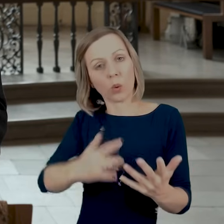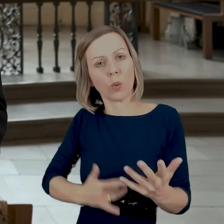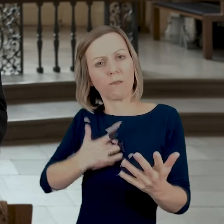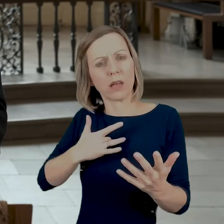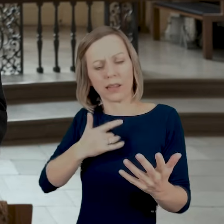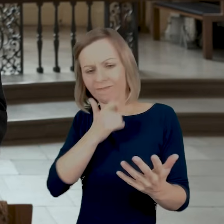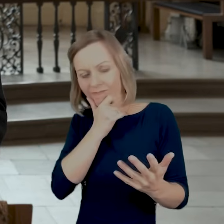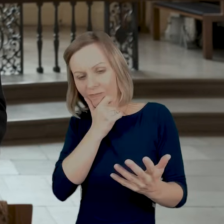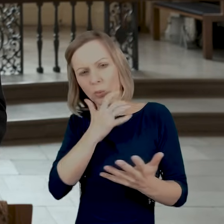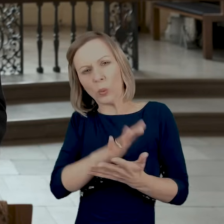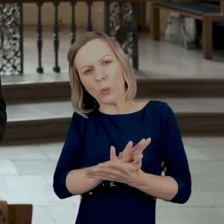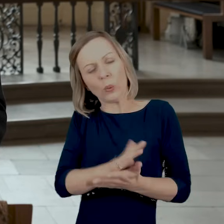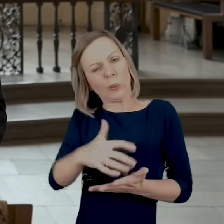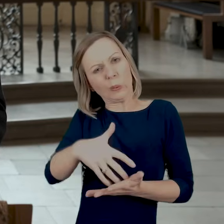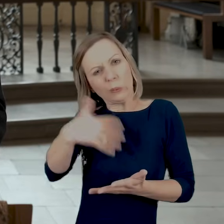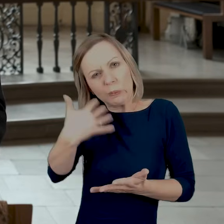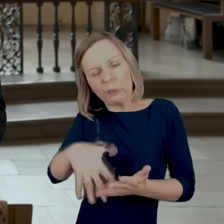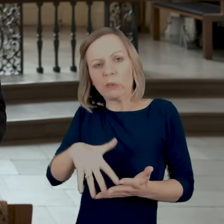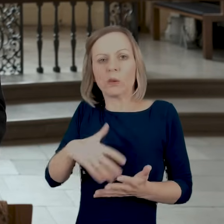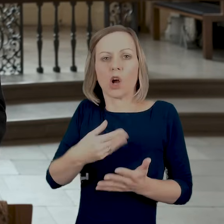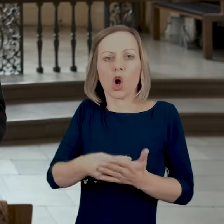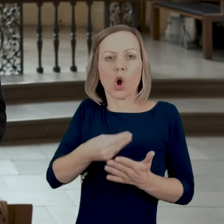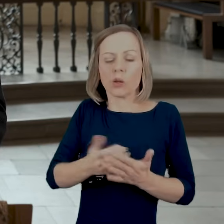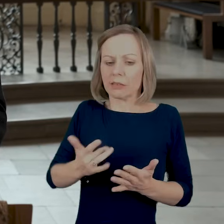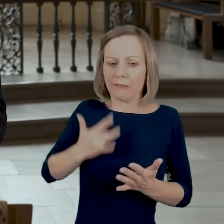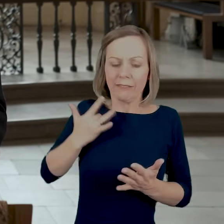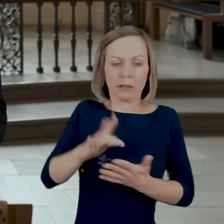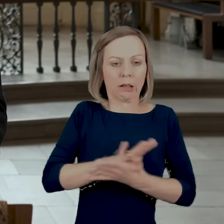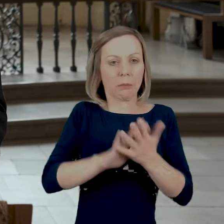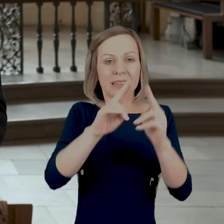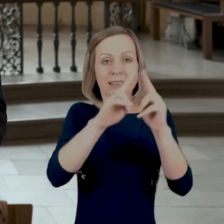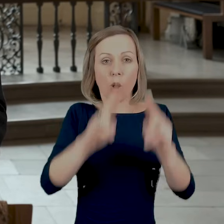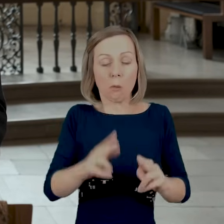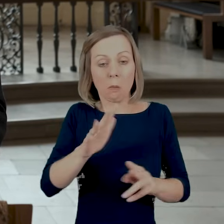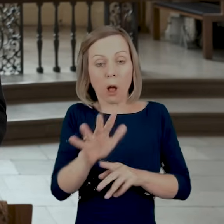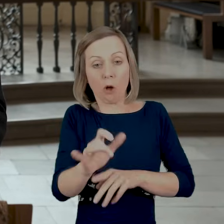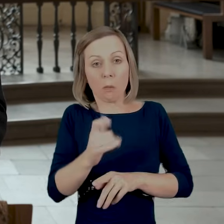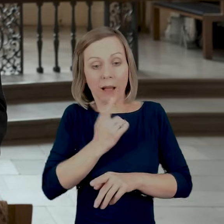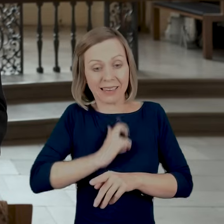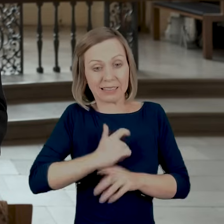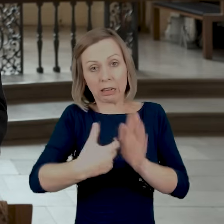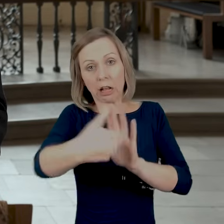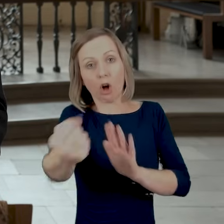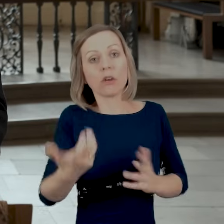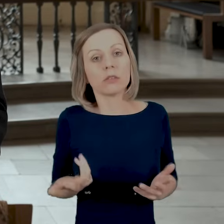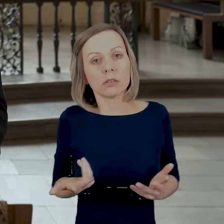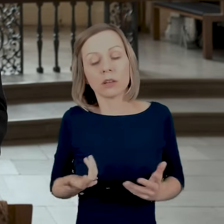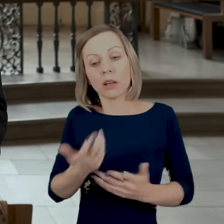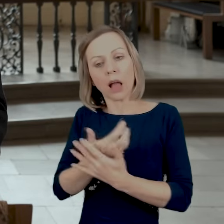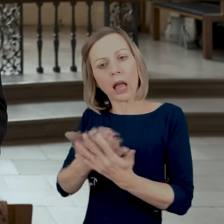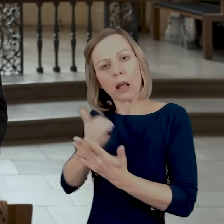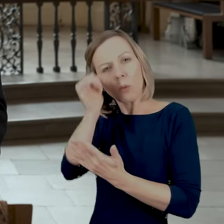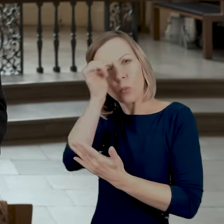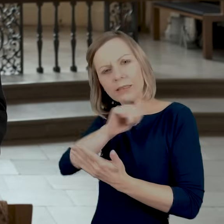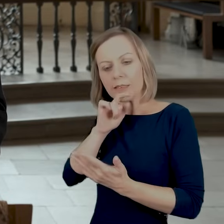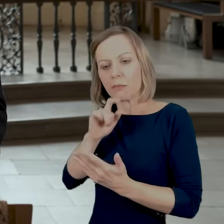those who feel the cost of living crisis has taken away their home, their hope, or their identity. And give wisdom